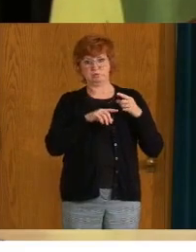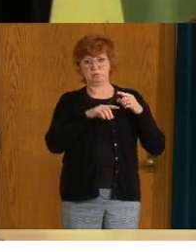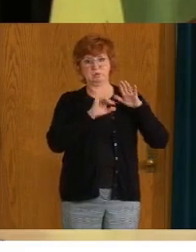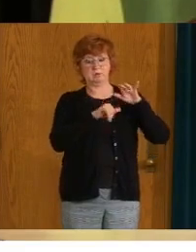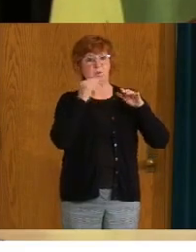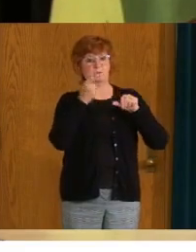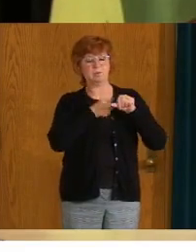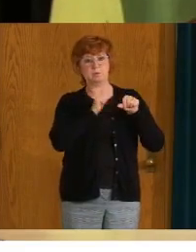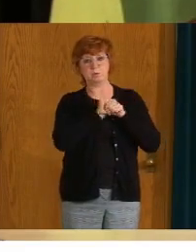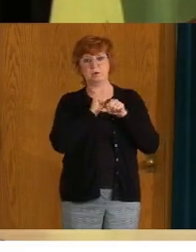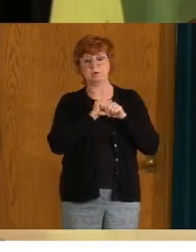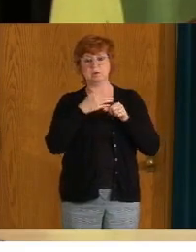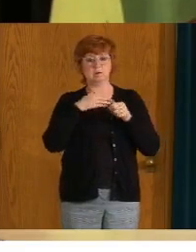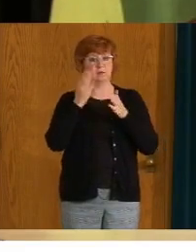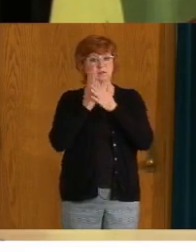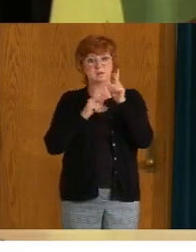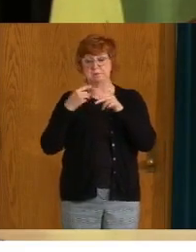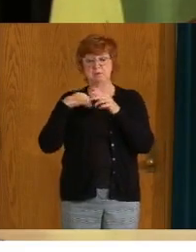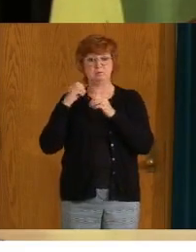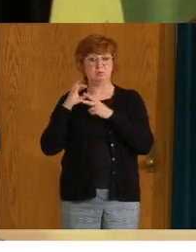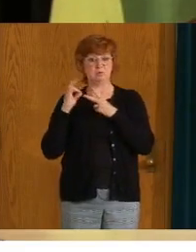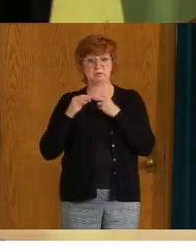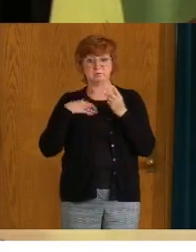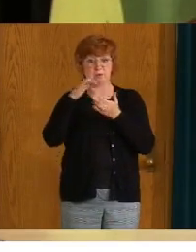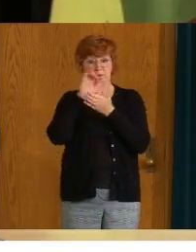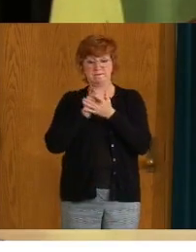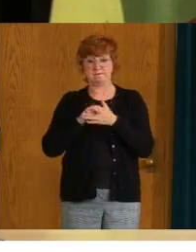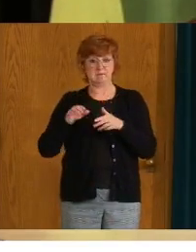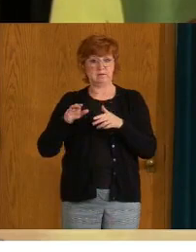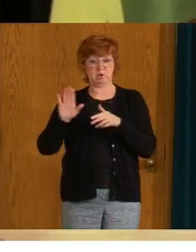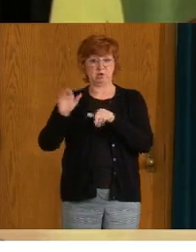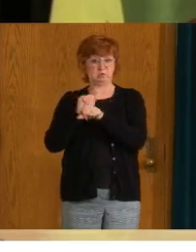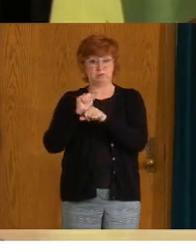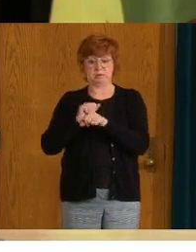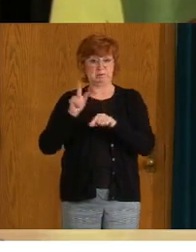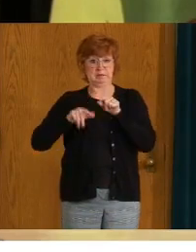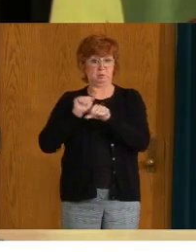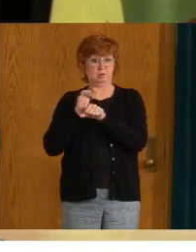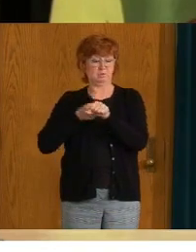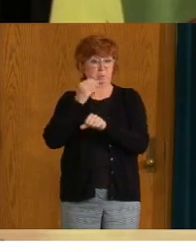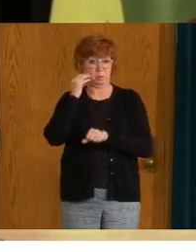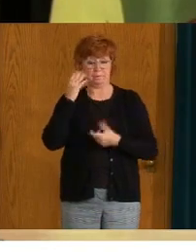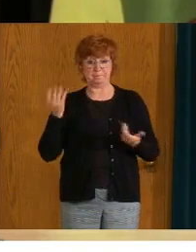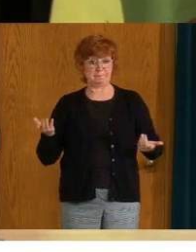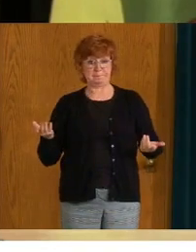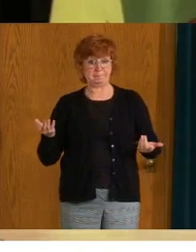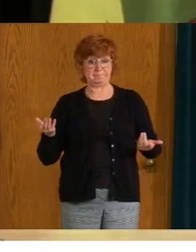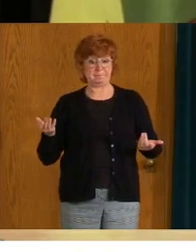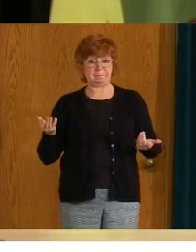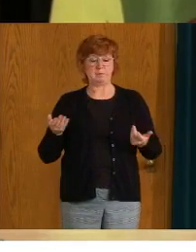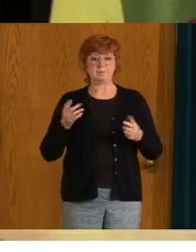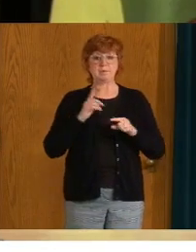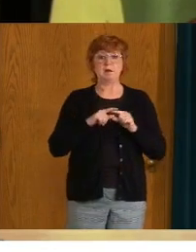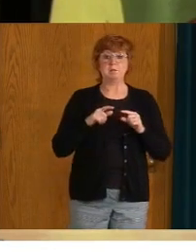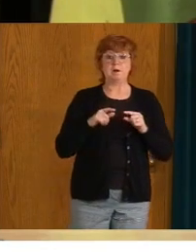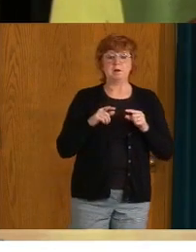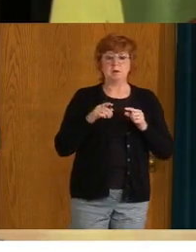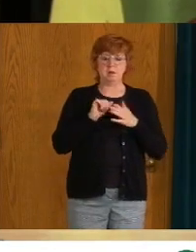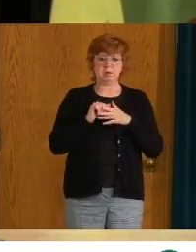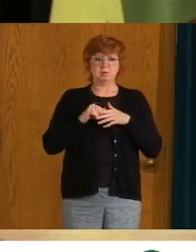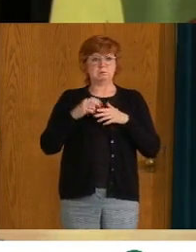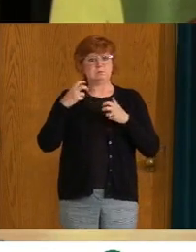So being required to self-isolate, and I understand, has been a tremendous hardship for many in this province. Once you're fully vaccinated,